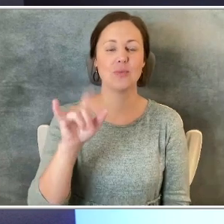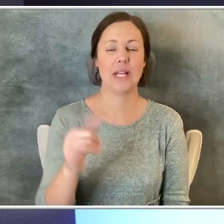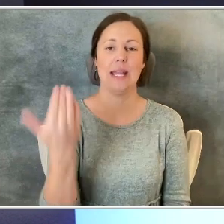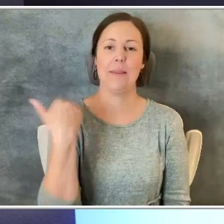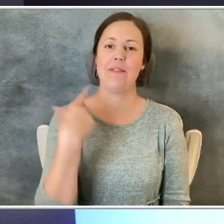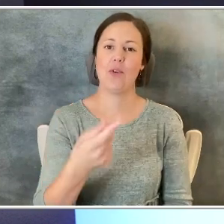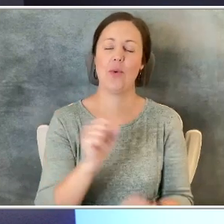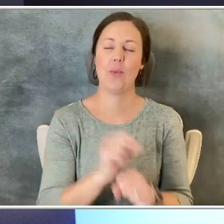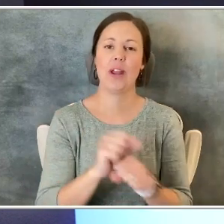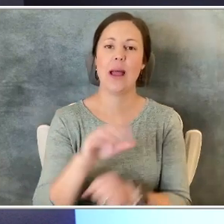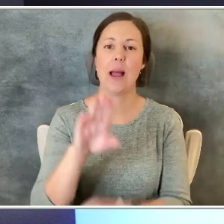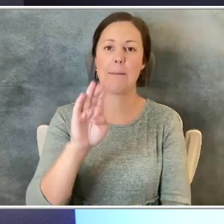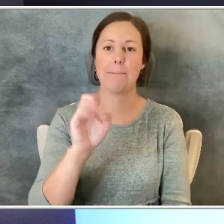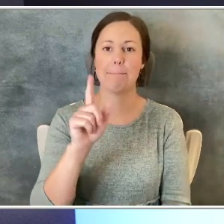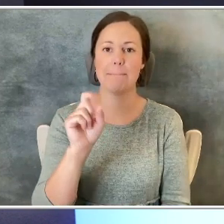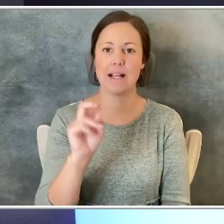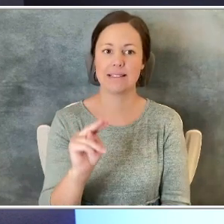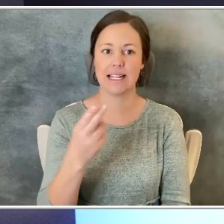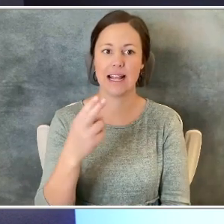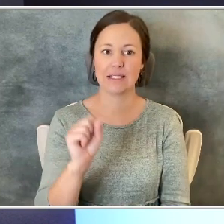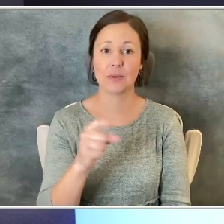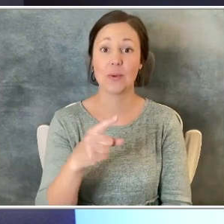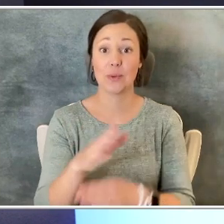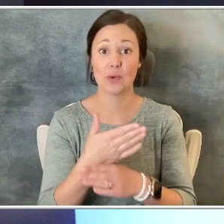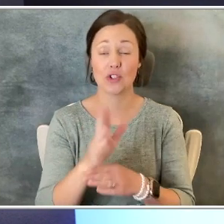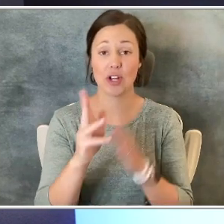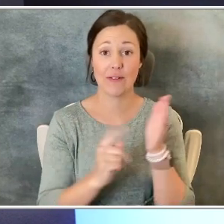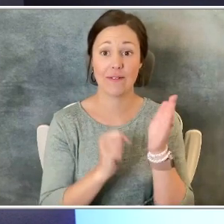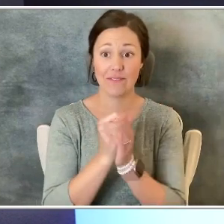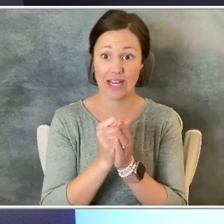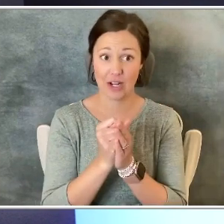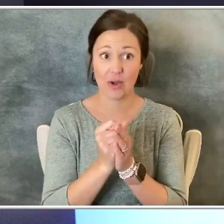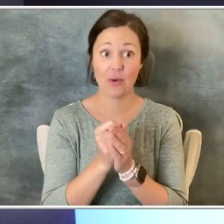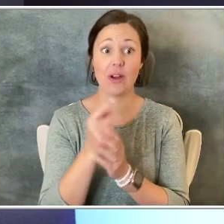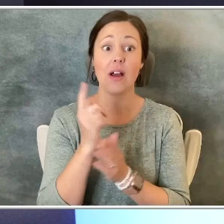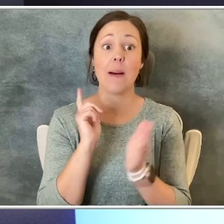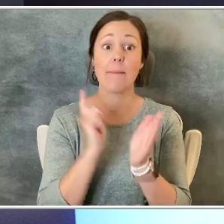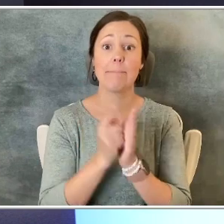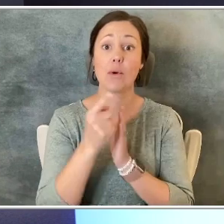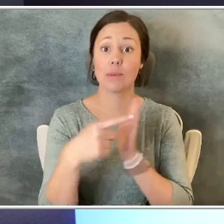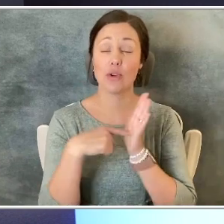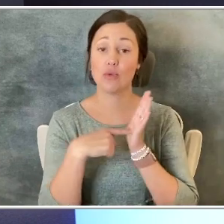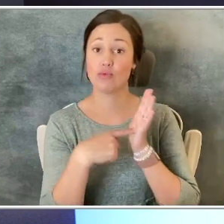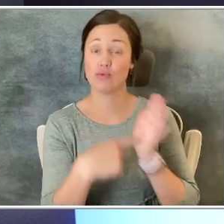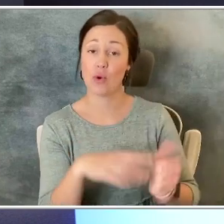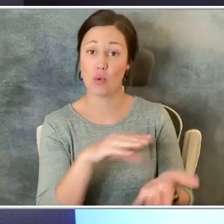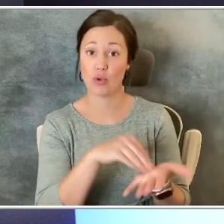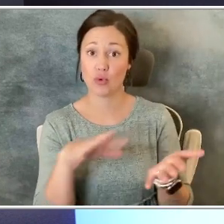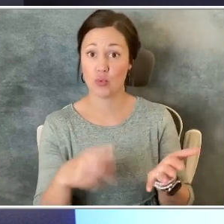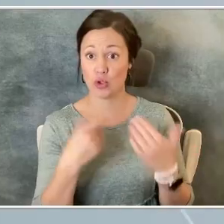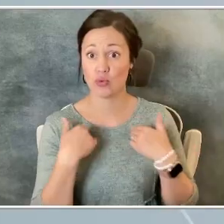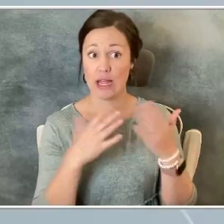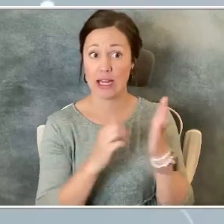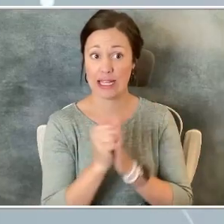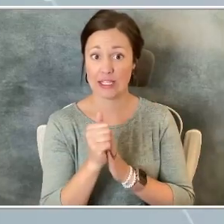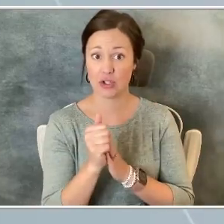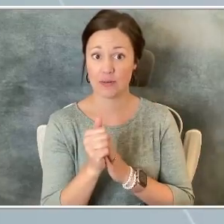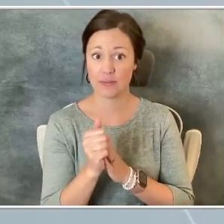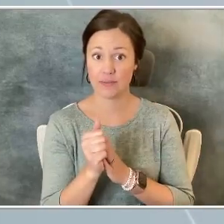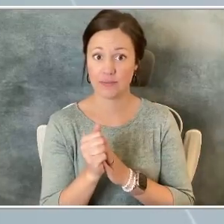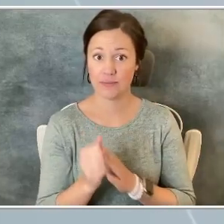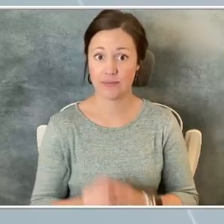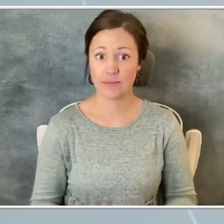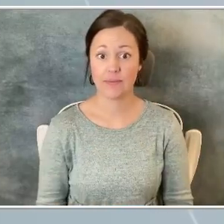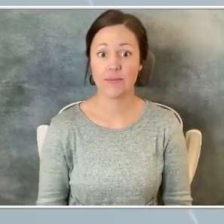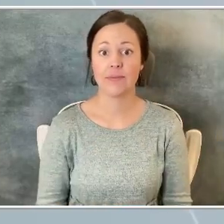and you shared a video of the moment you revealed to some students that you had cancer. Let's take a listen. I think there's